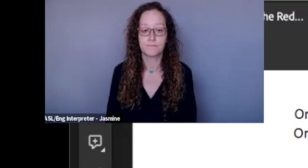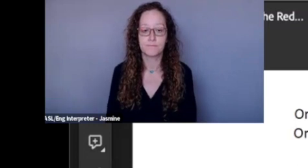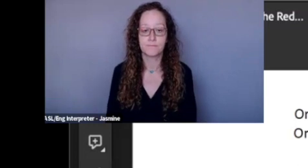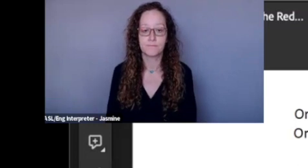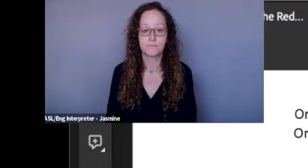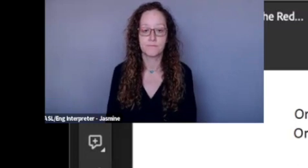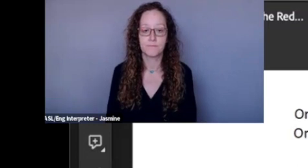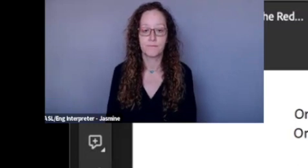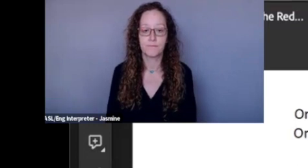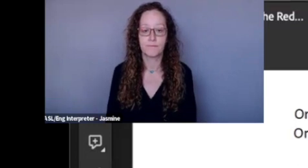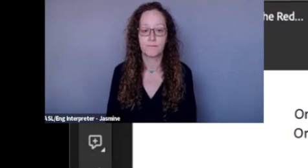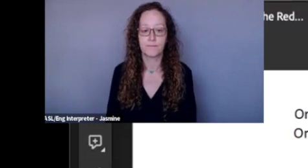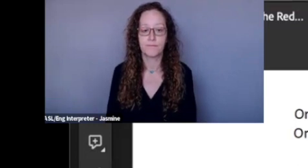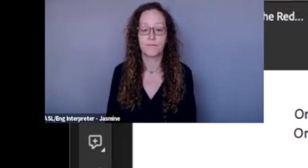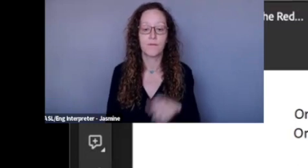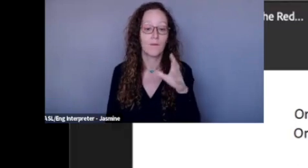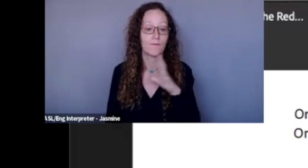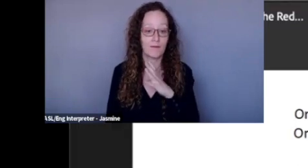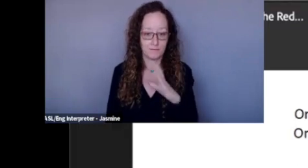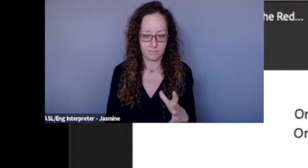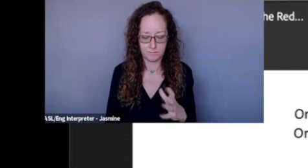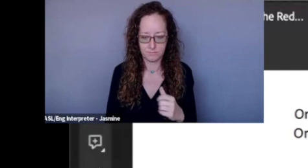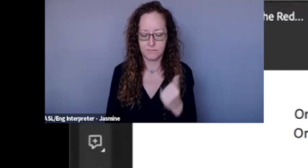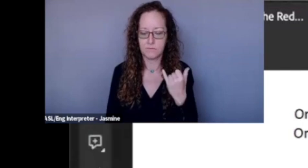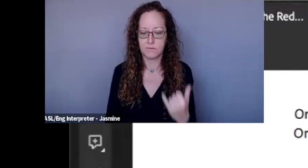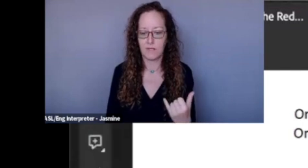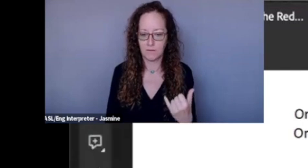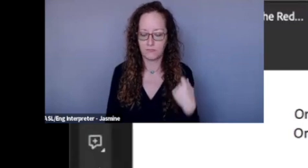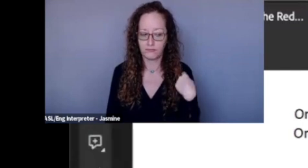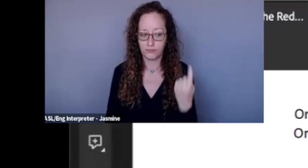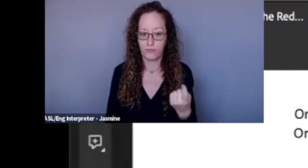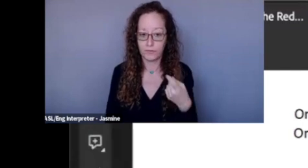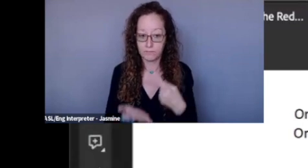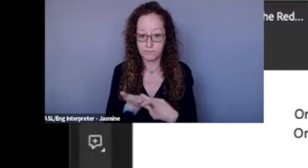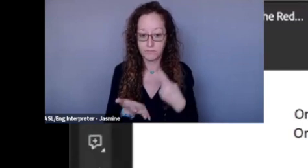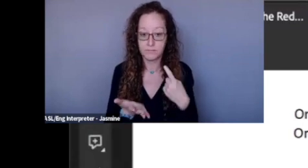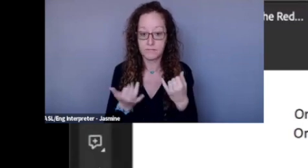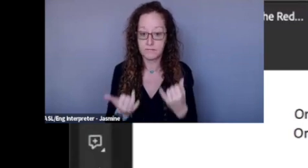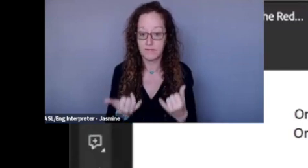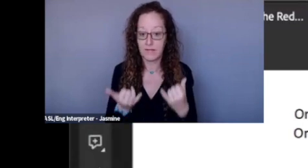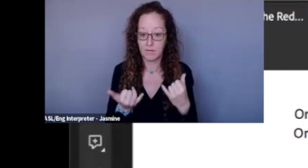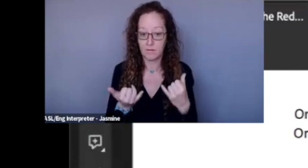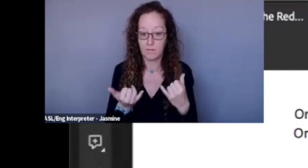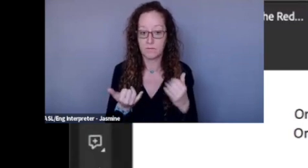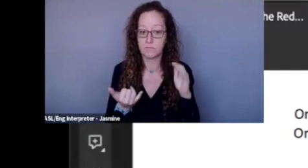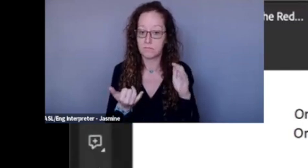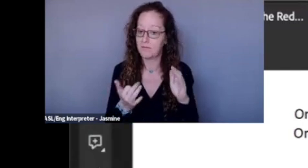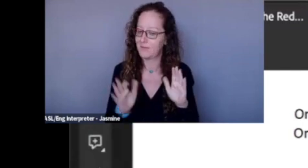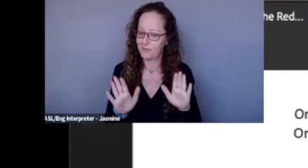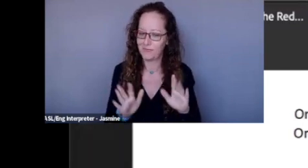All right. So, with the things that we've covered, we're definitely at a great